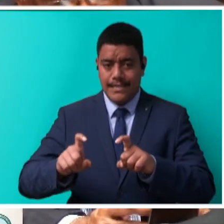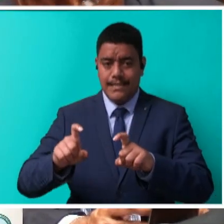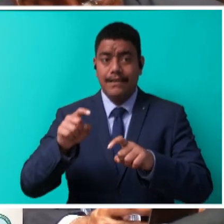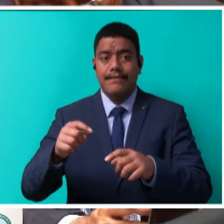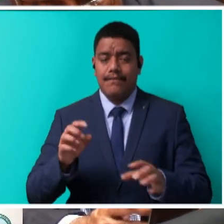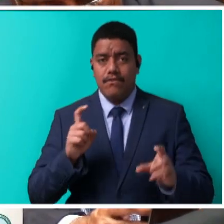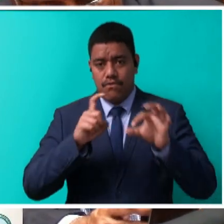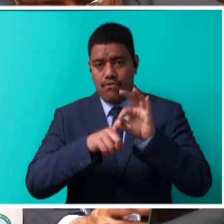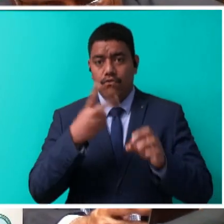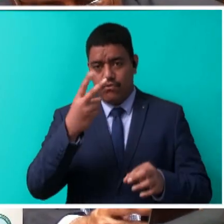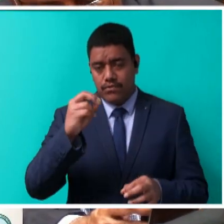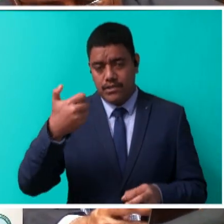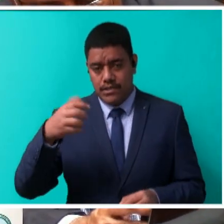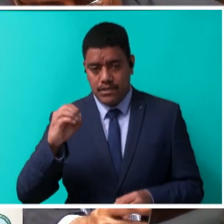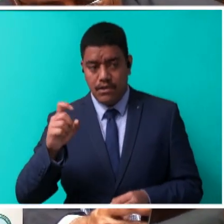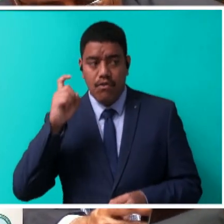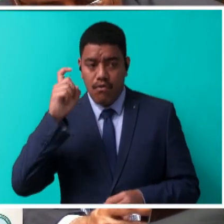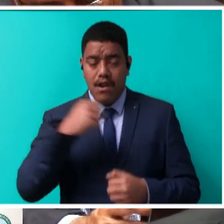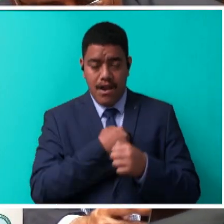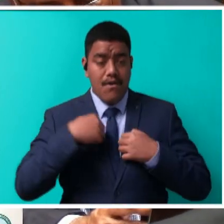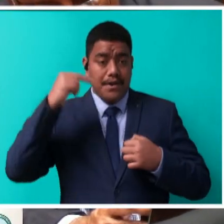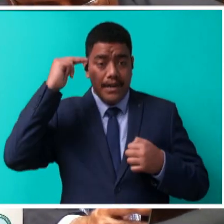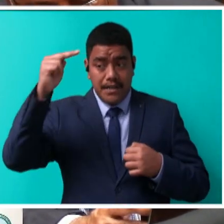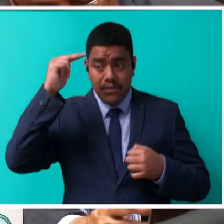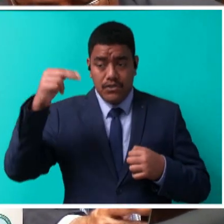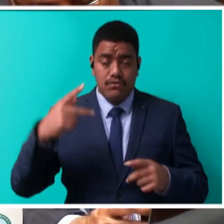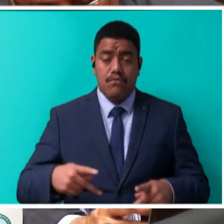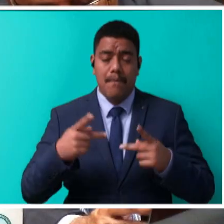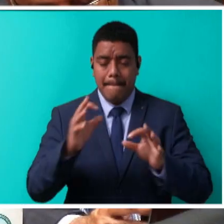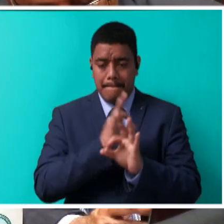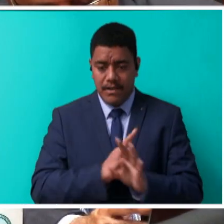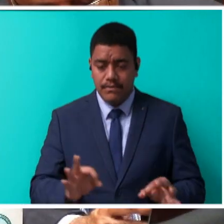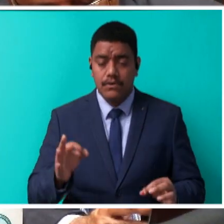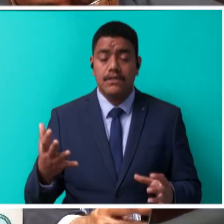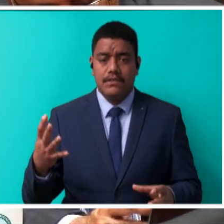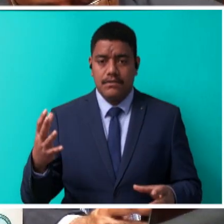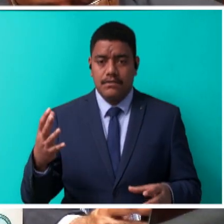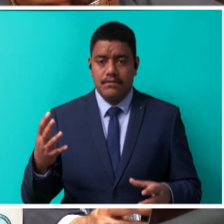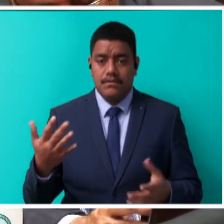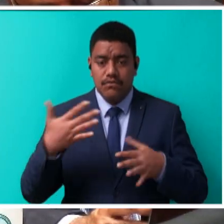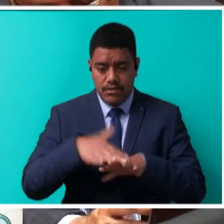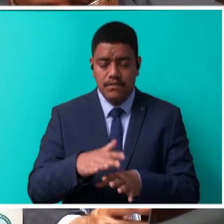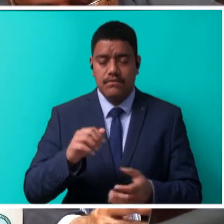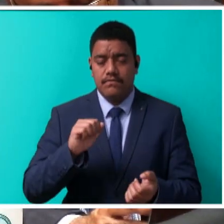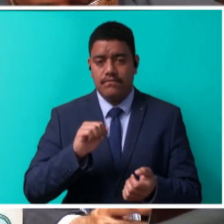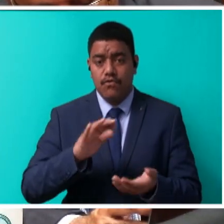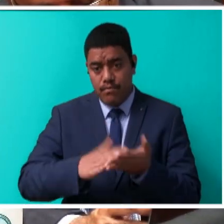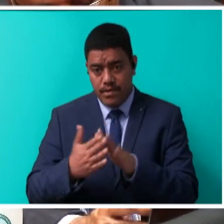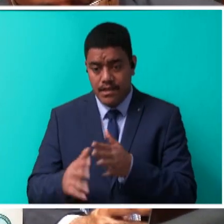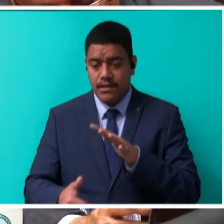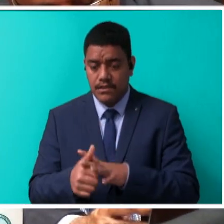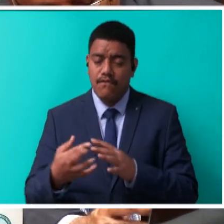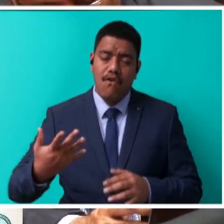Goal 16, which calls on nations to promote peaceful and inclusive societies, provide access to justice